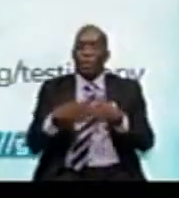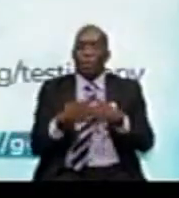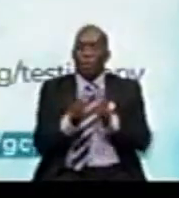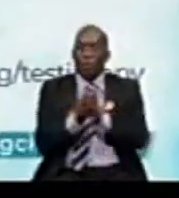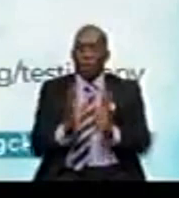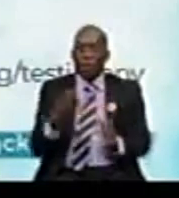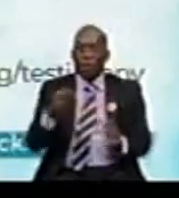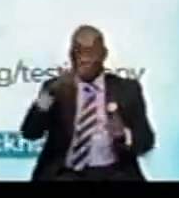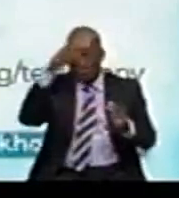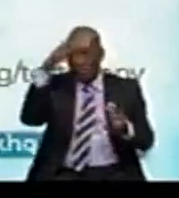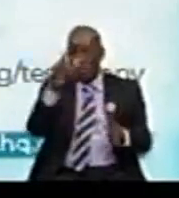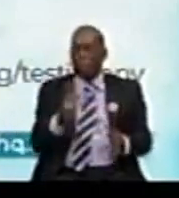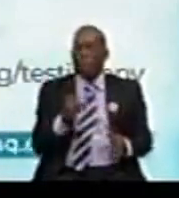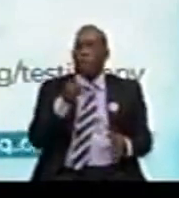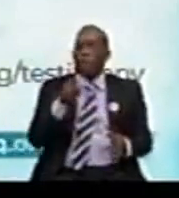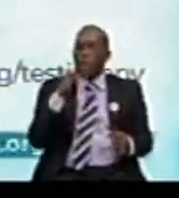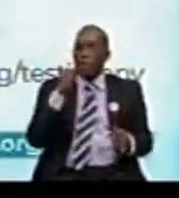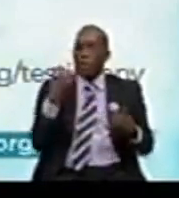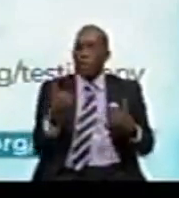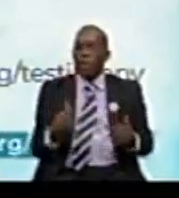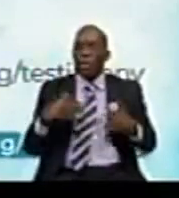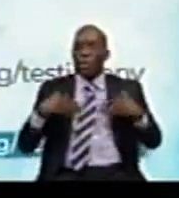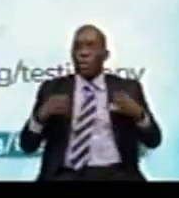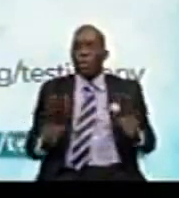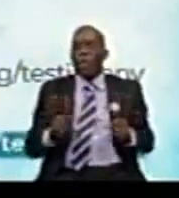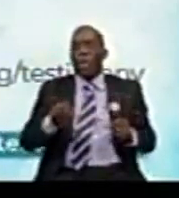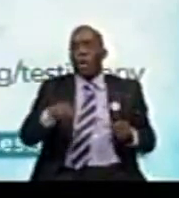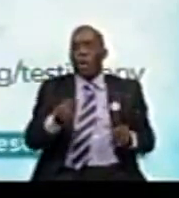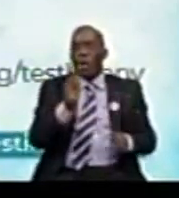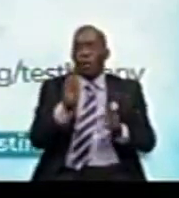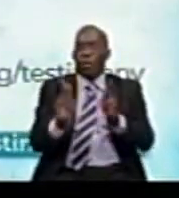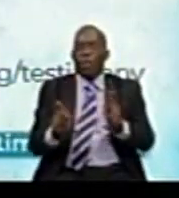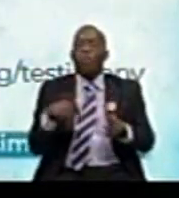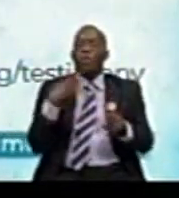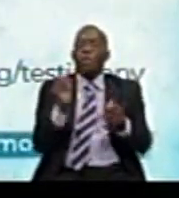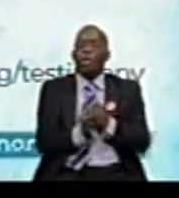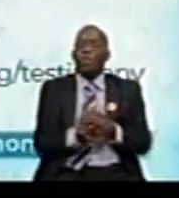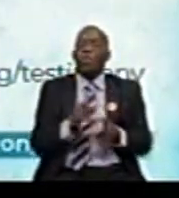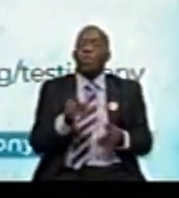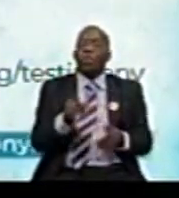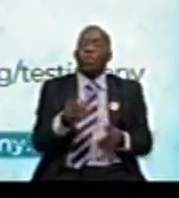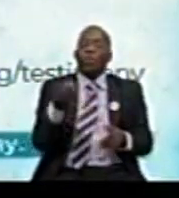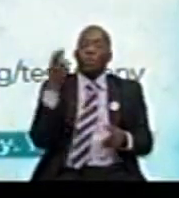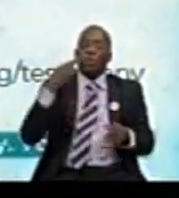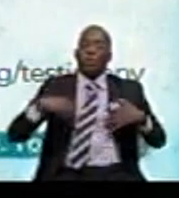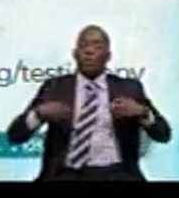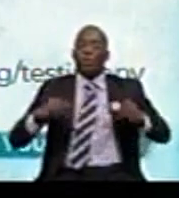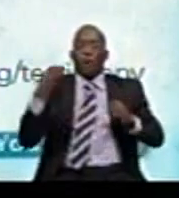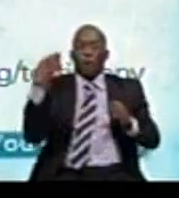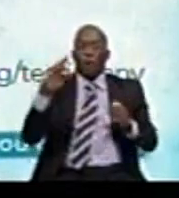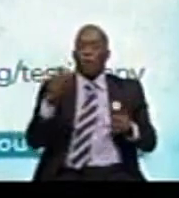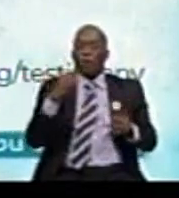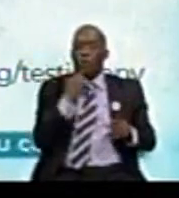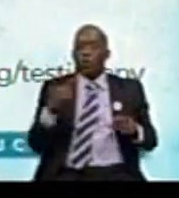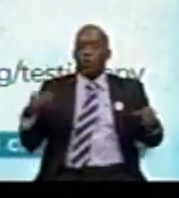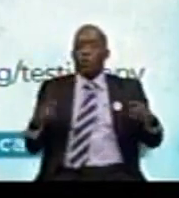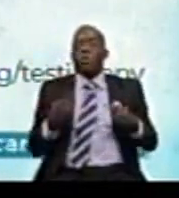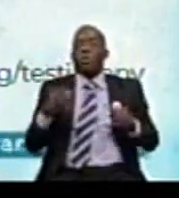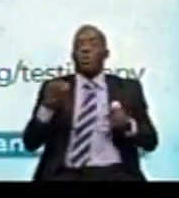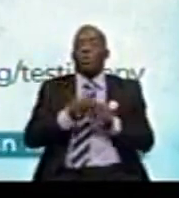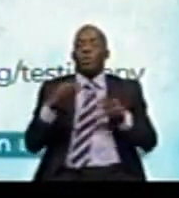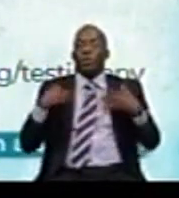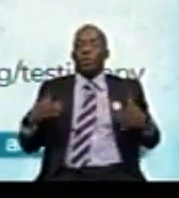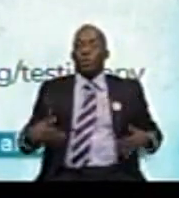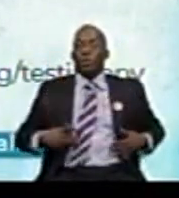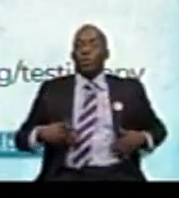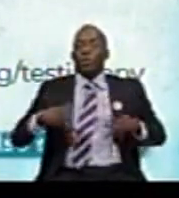from Ileife wrote, "I was healed of a burning sensation in my back and stomach yesterday, and after the prayer of the man of